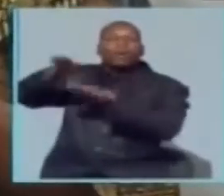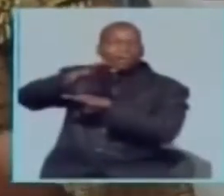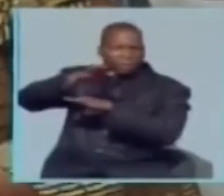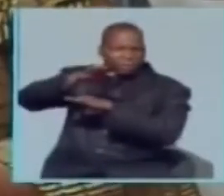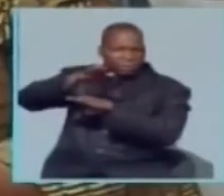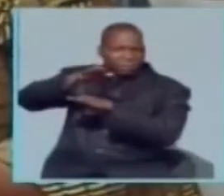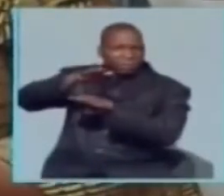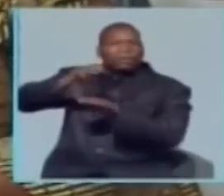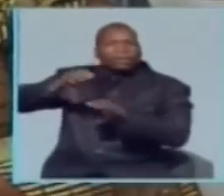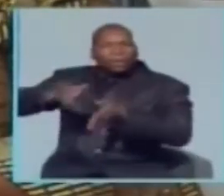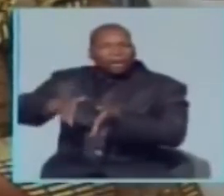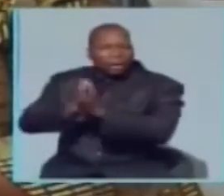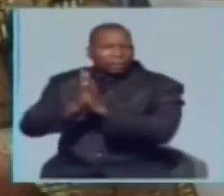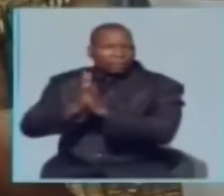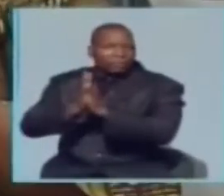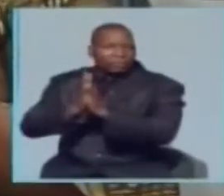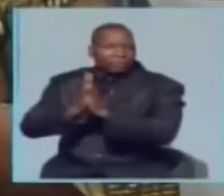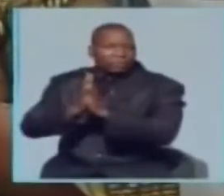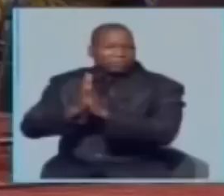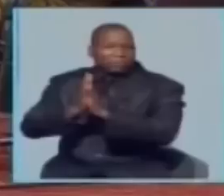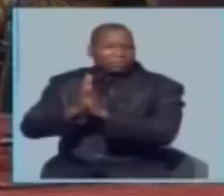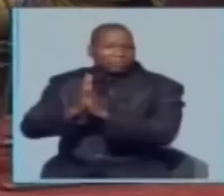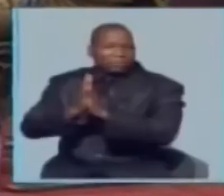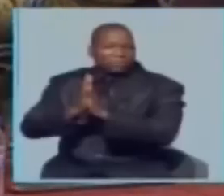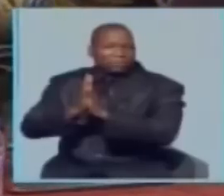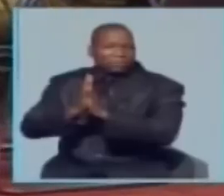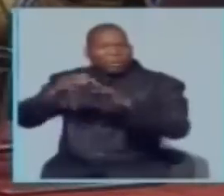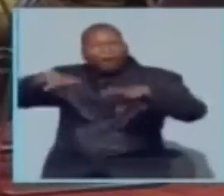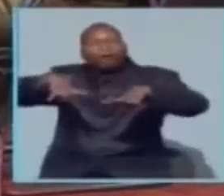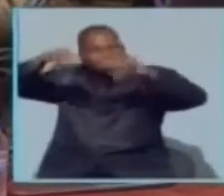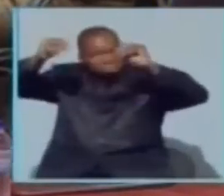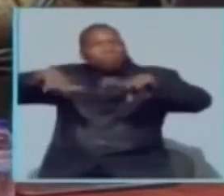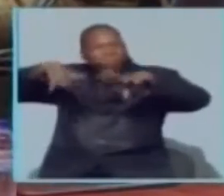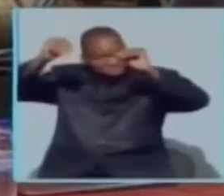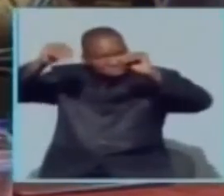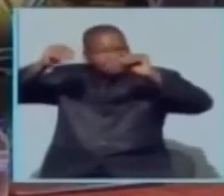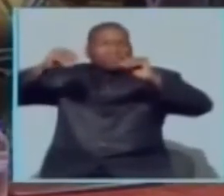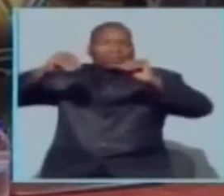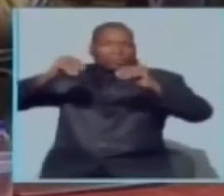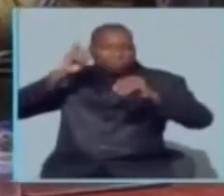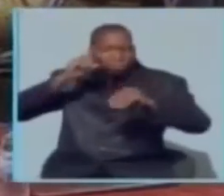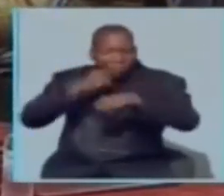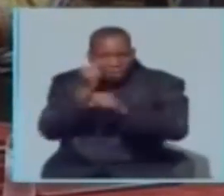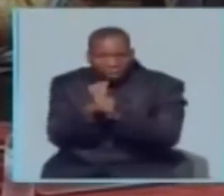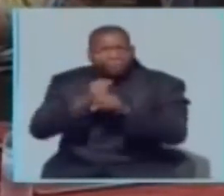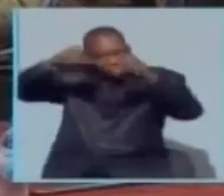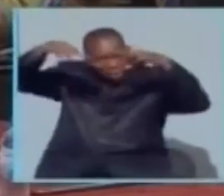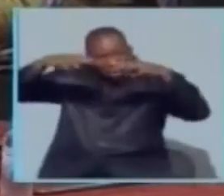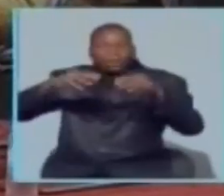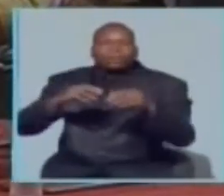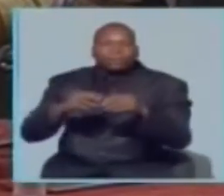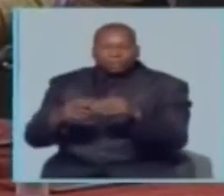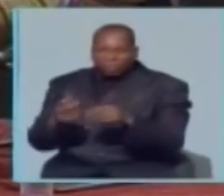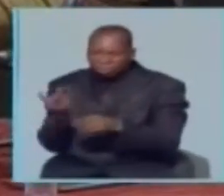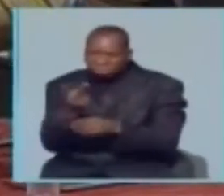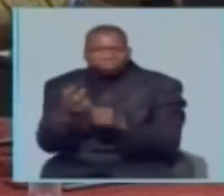asked to load shed, so to speak, in terms of power generation, and both countries did. Zambia